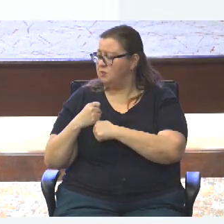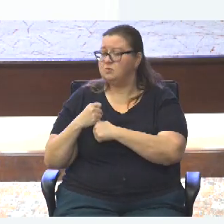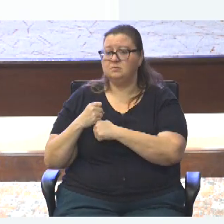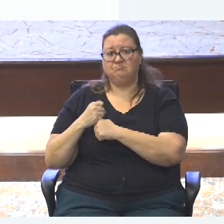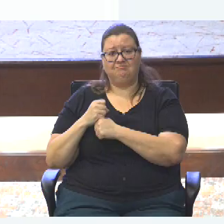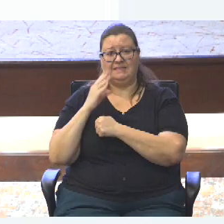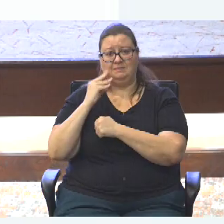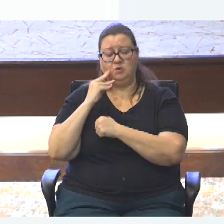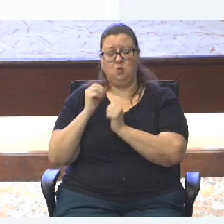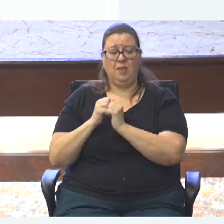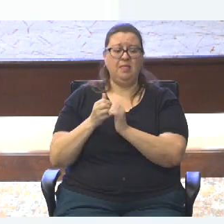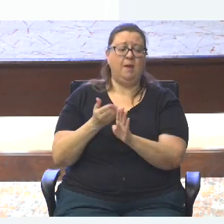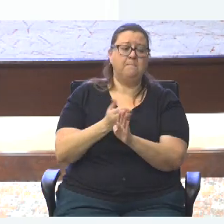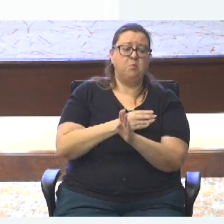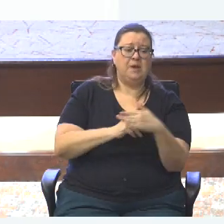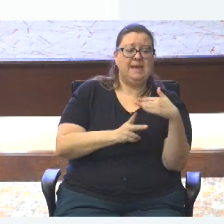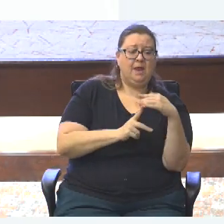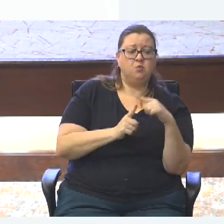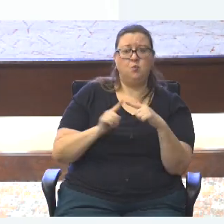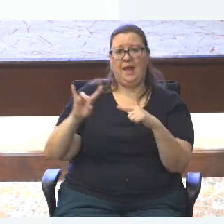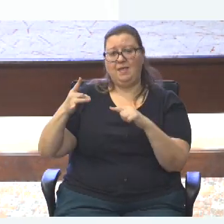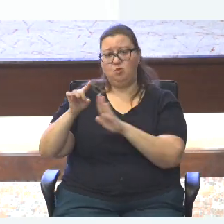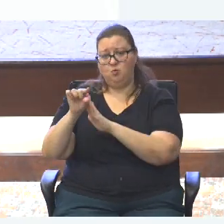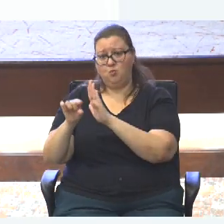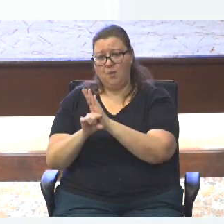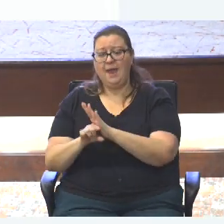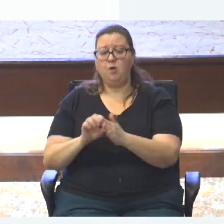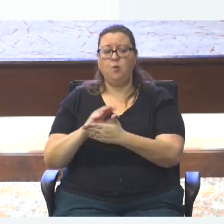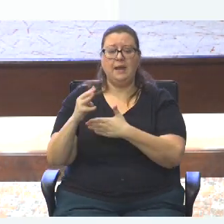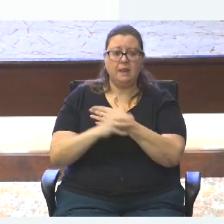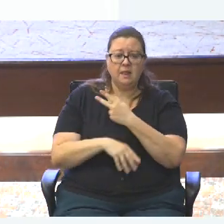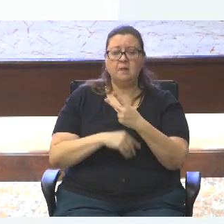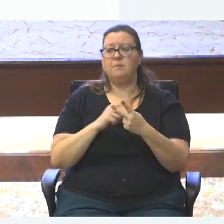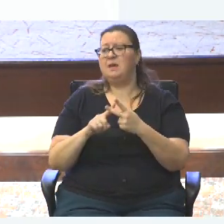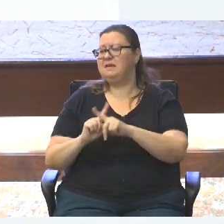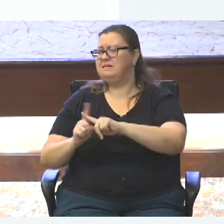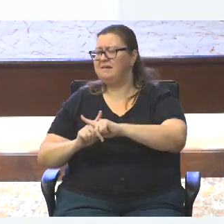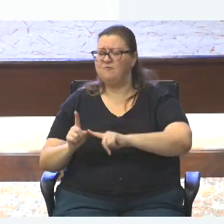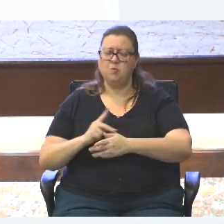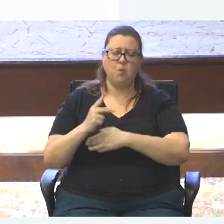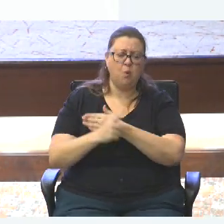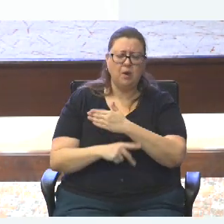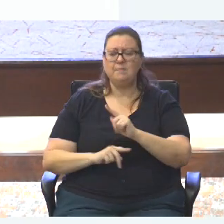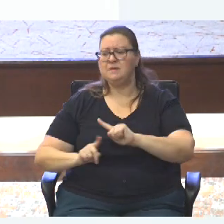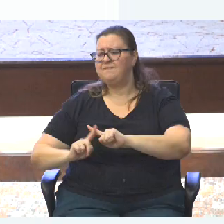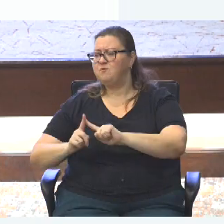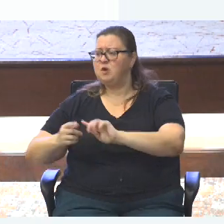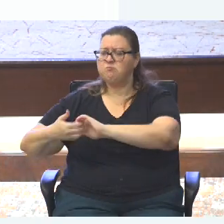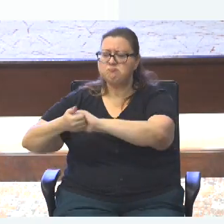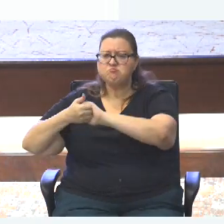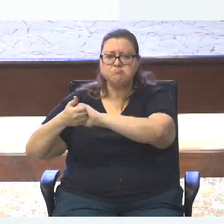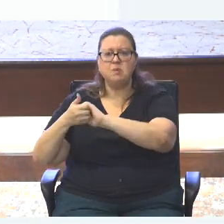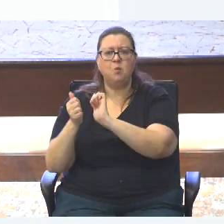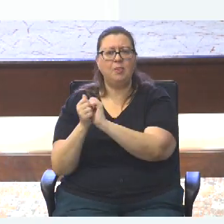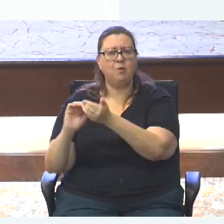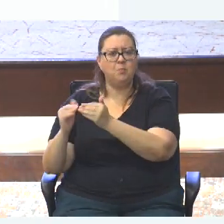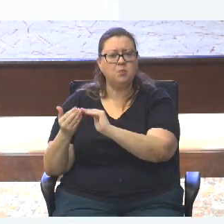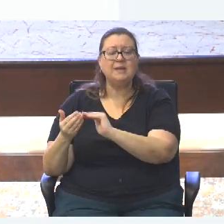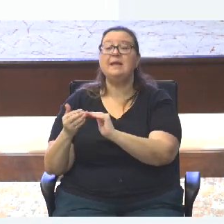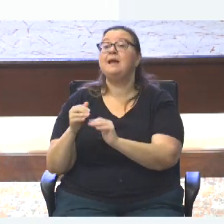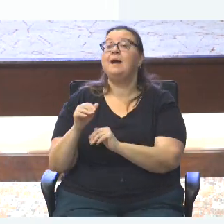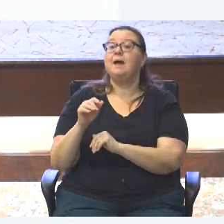curriculum, managing after-school programs, and engaging with more than 100 community partners, TW has the expertise to